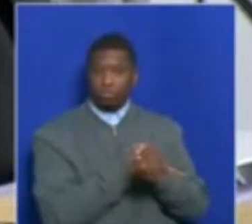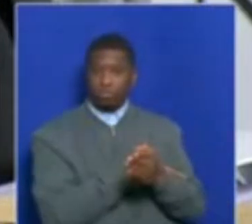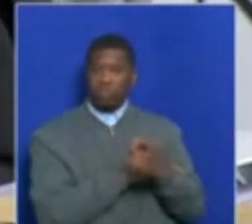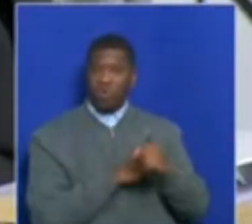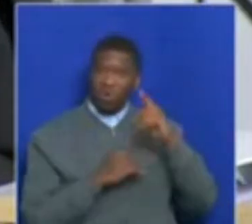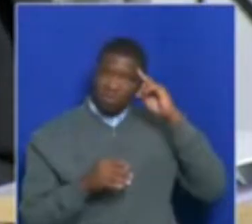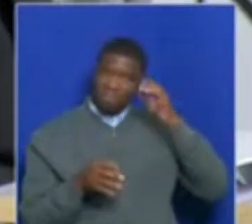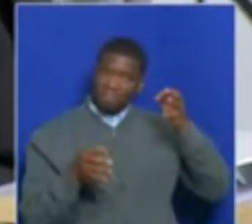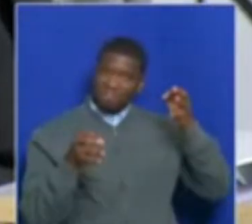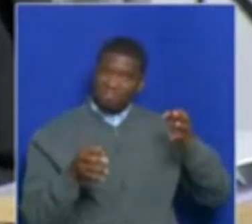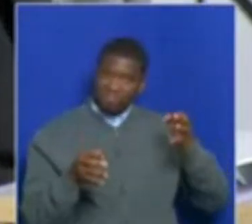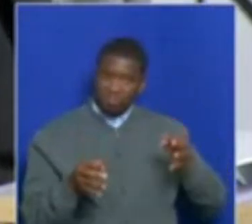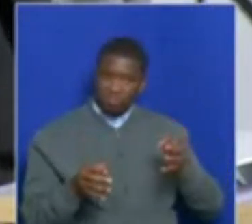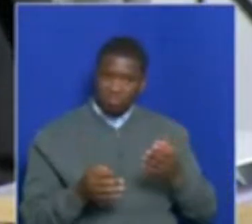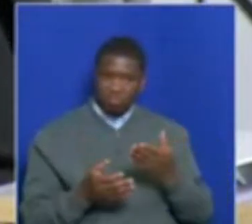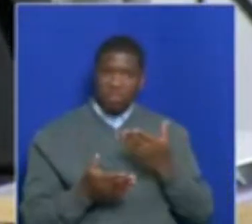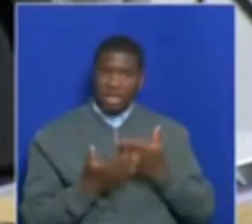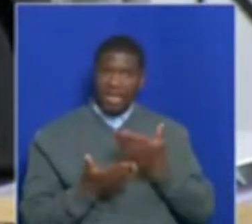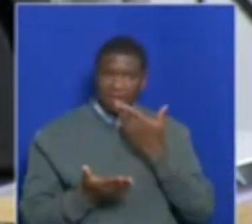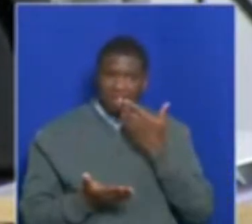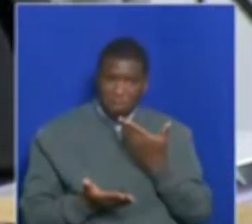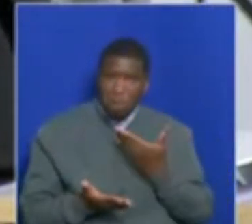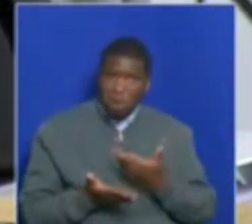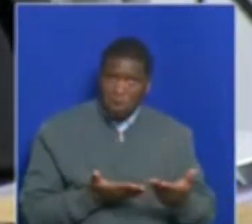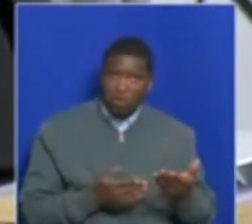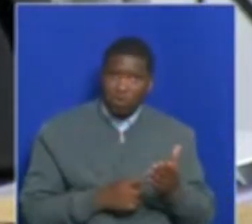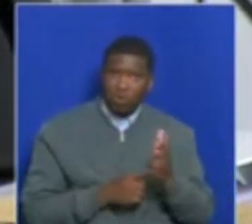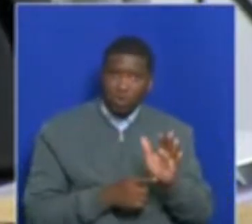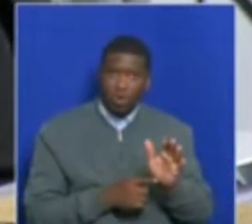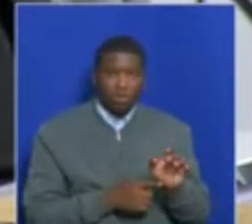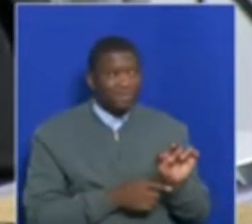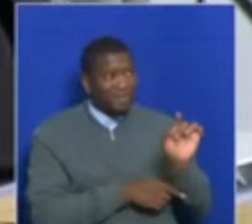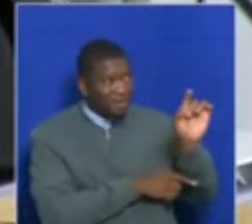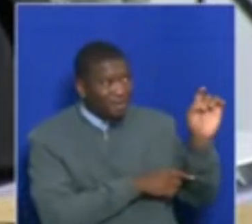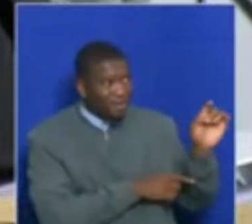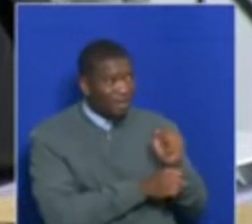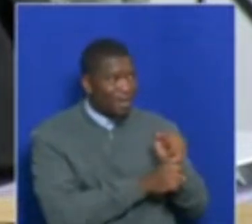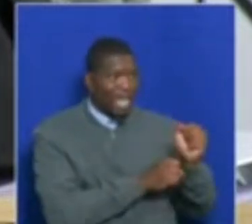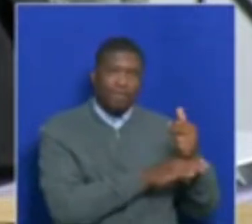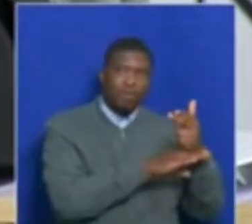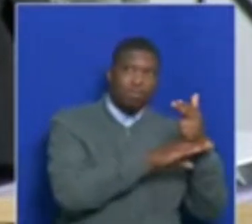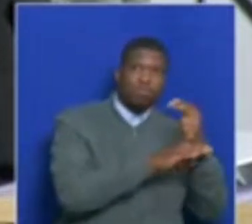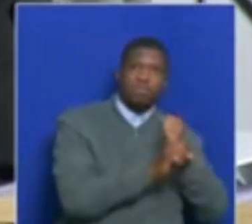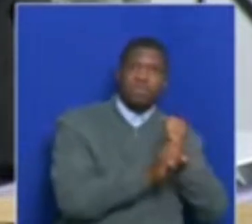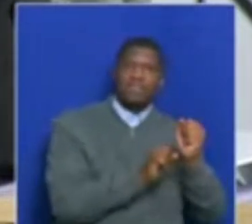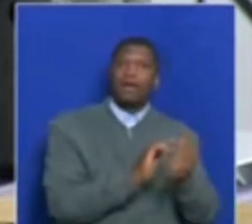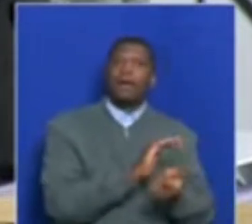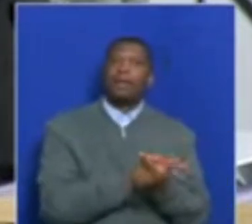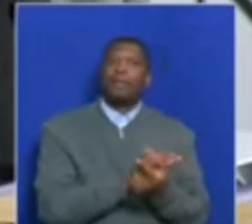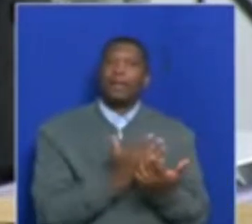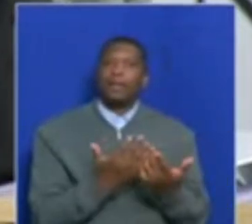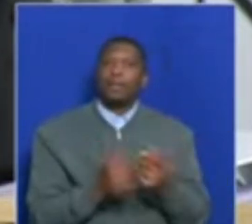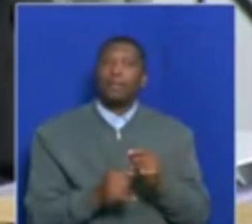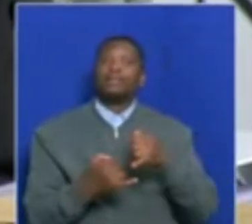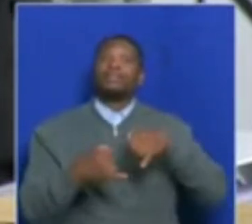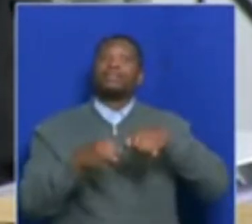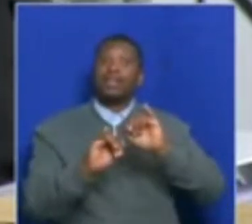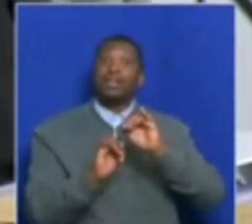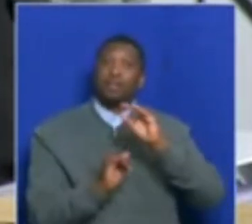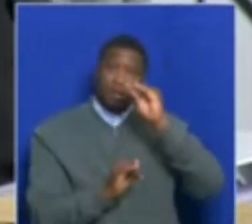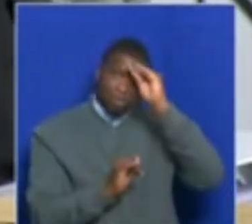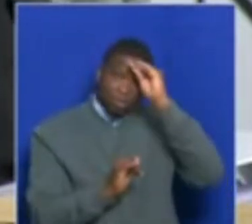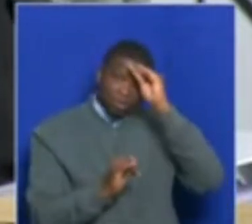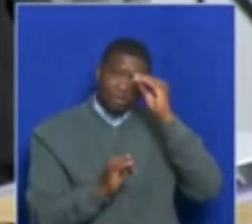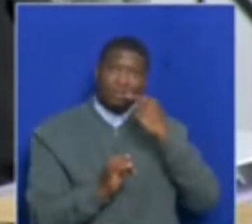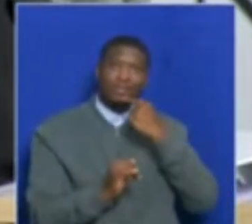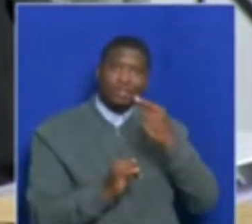the deceased did not shoot at the police. However, the police have indicated that the